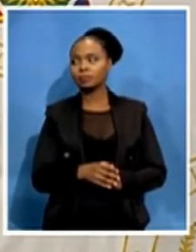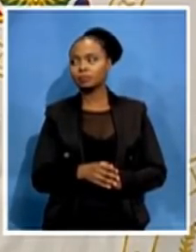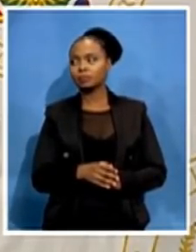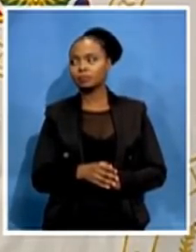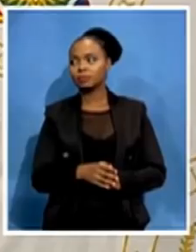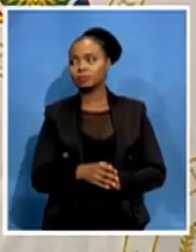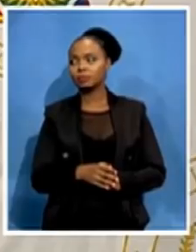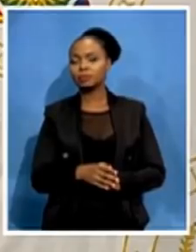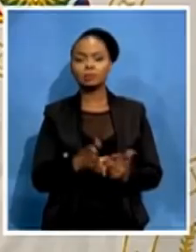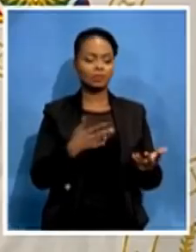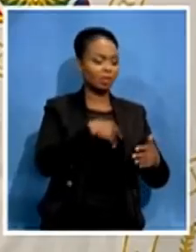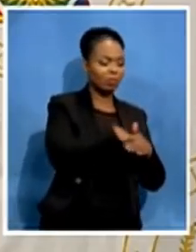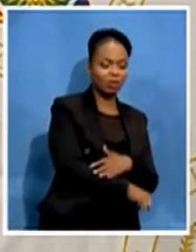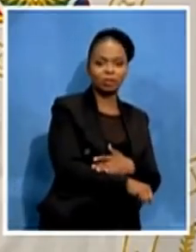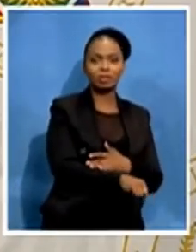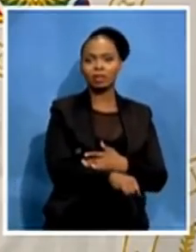mean?